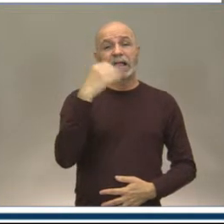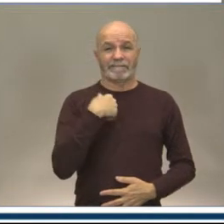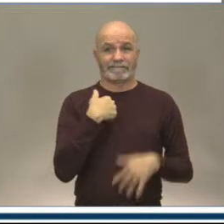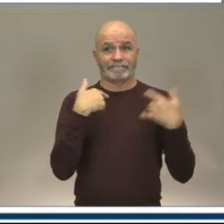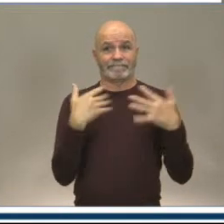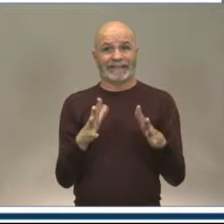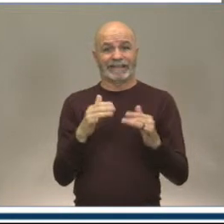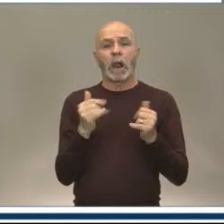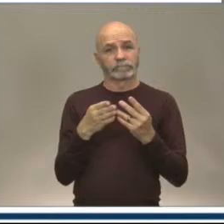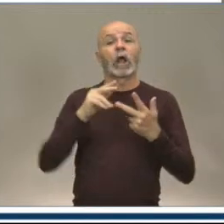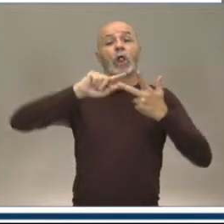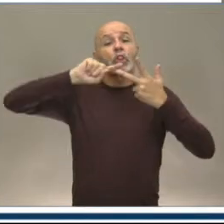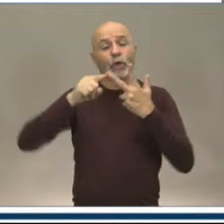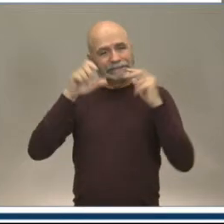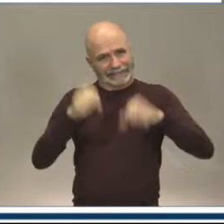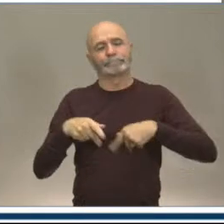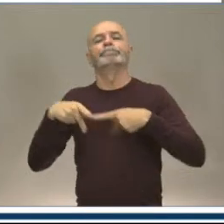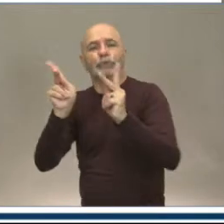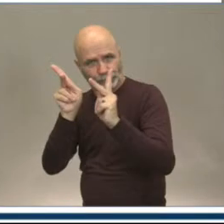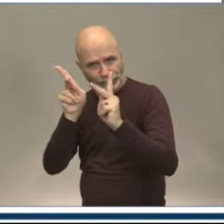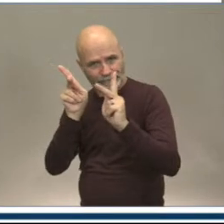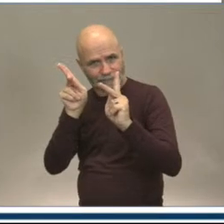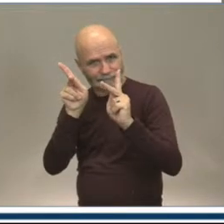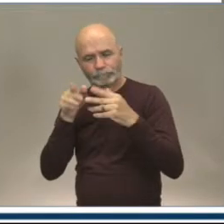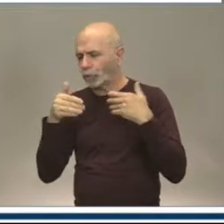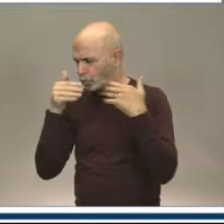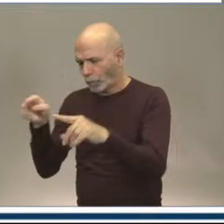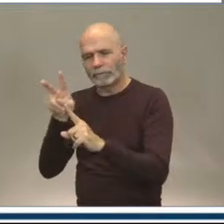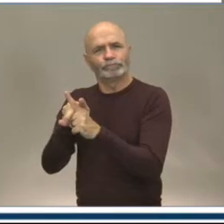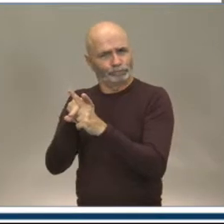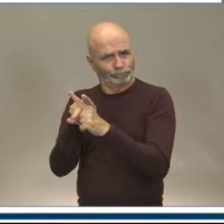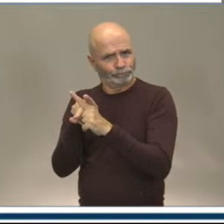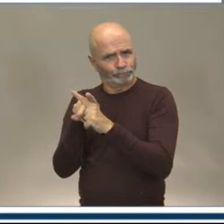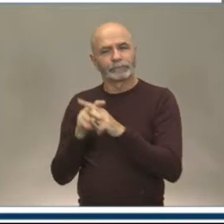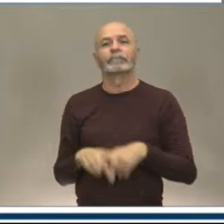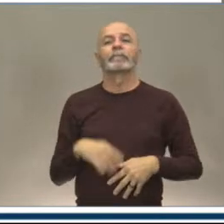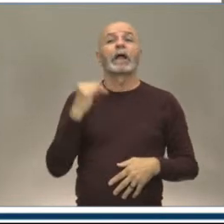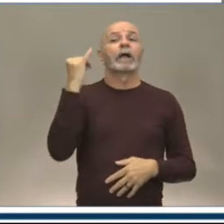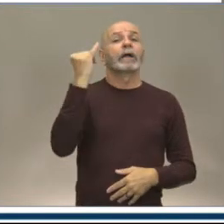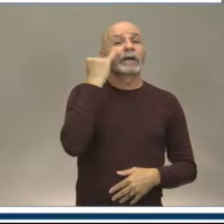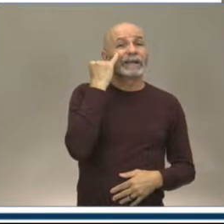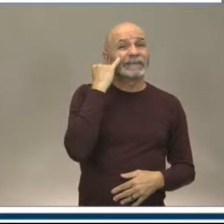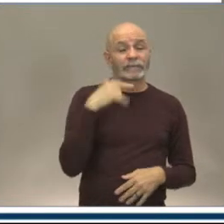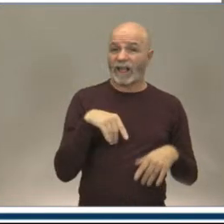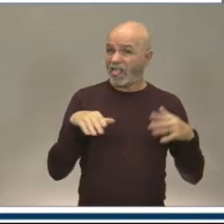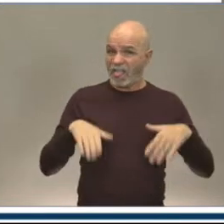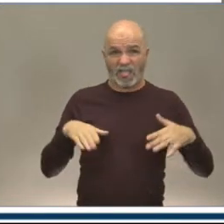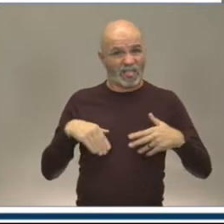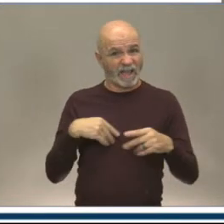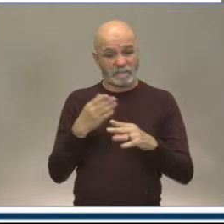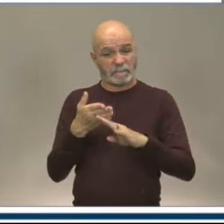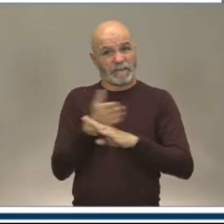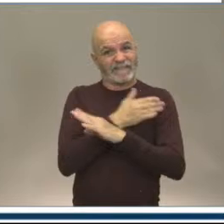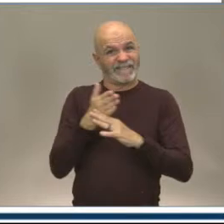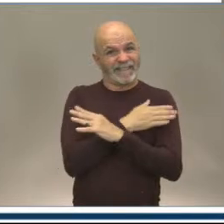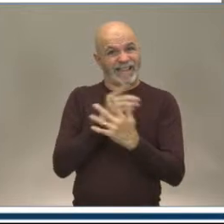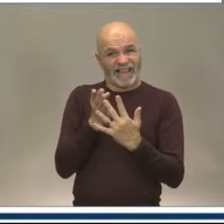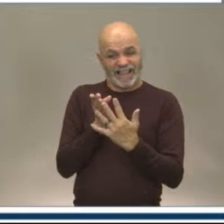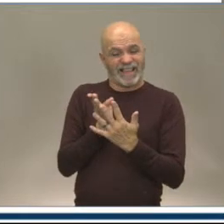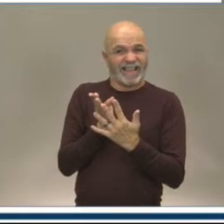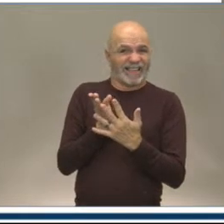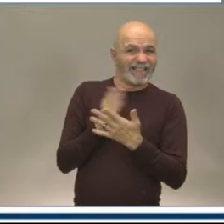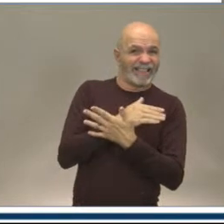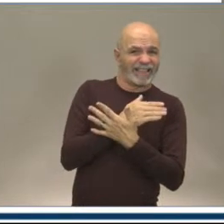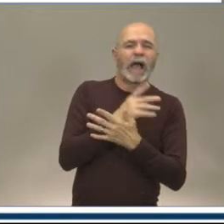booster dose, so you can please go and book. If you aren't yet eligible, you can still book an appointment, but the system will